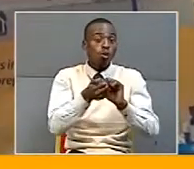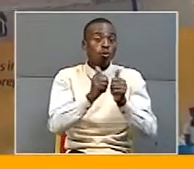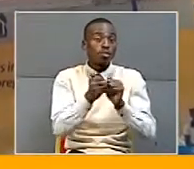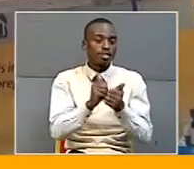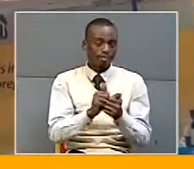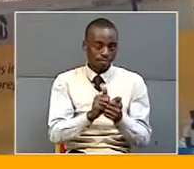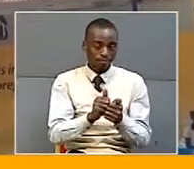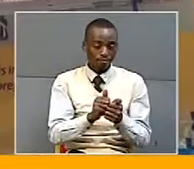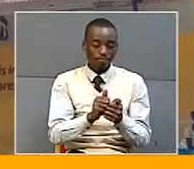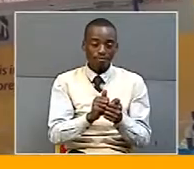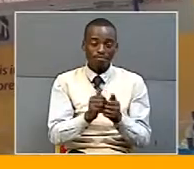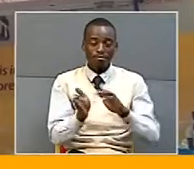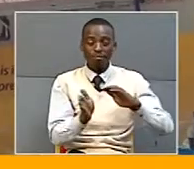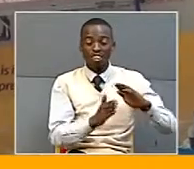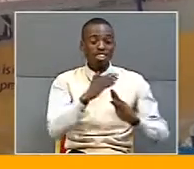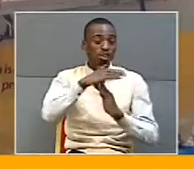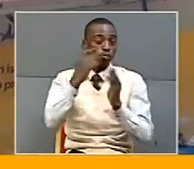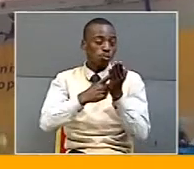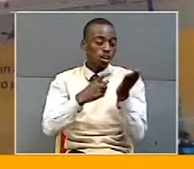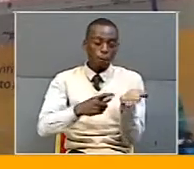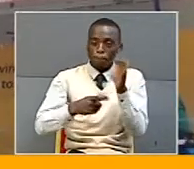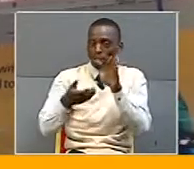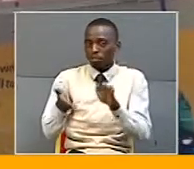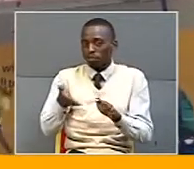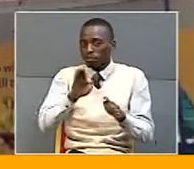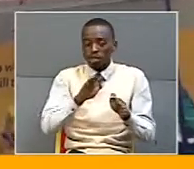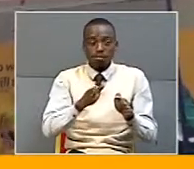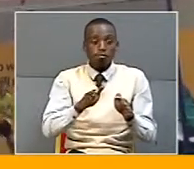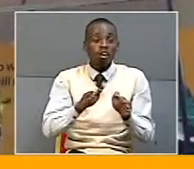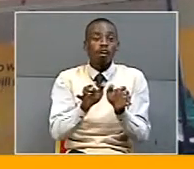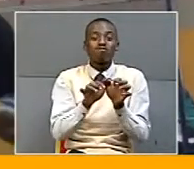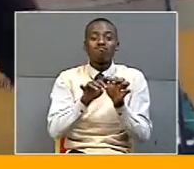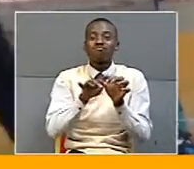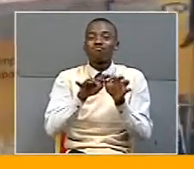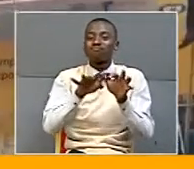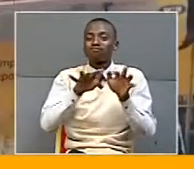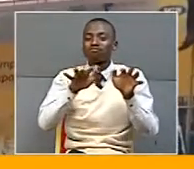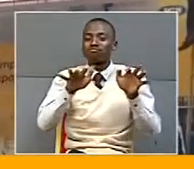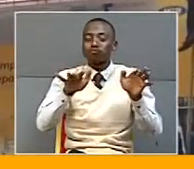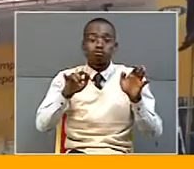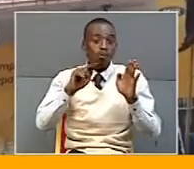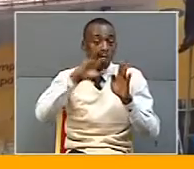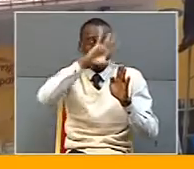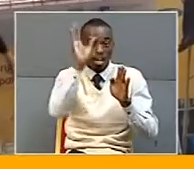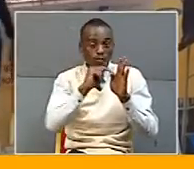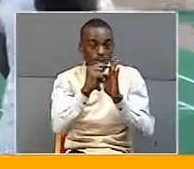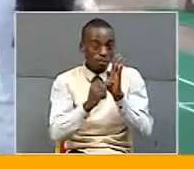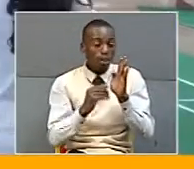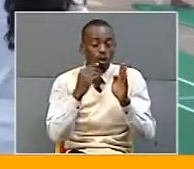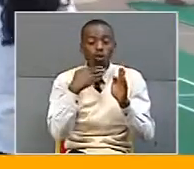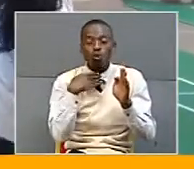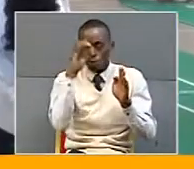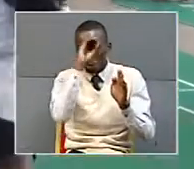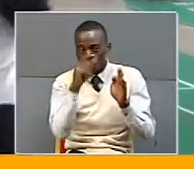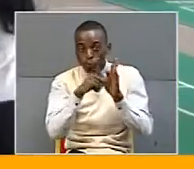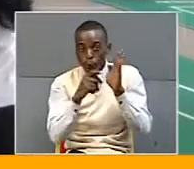competitiveness. Meanwhile, top Uganda badminton players are busy traversing the continent, seeking points to qualify for the upcoming